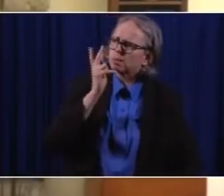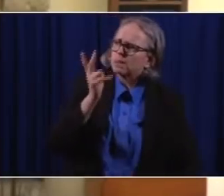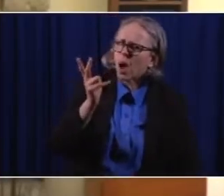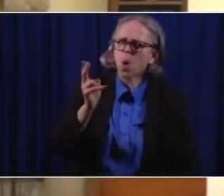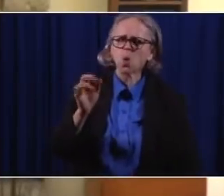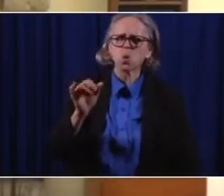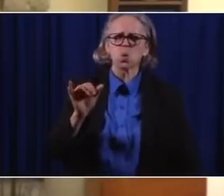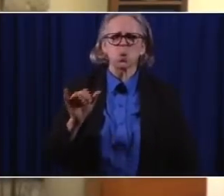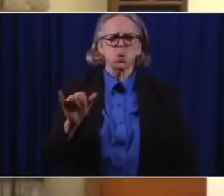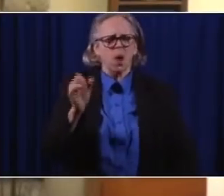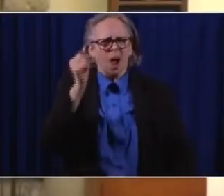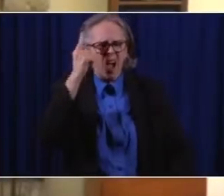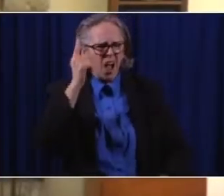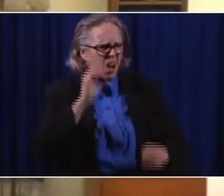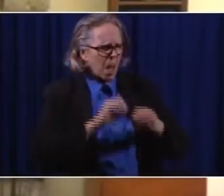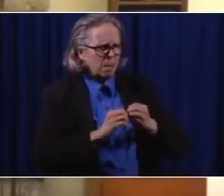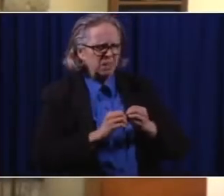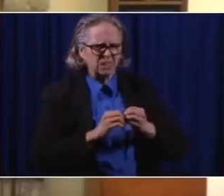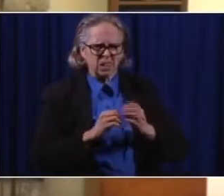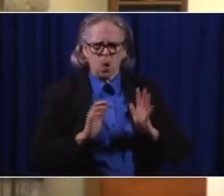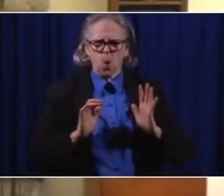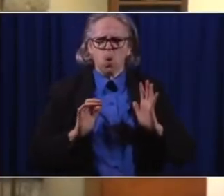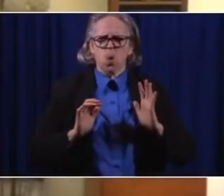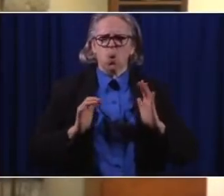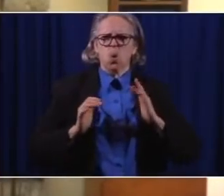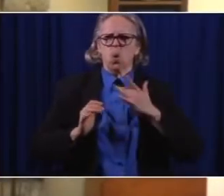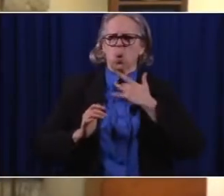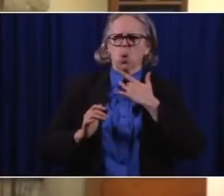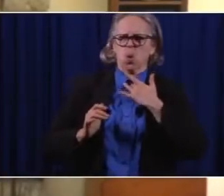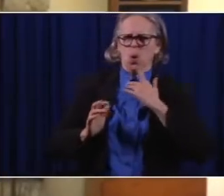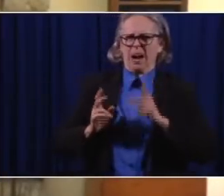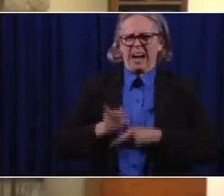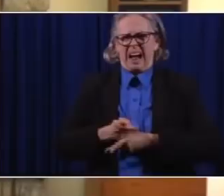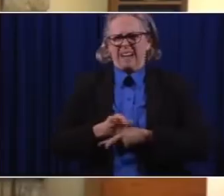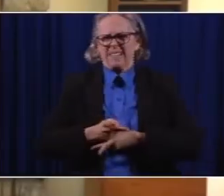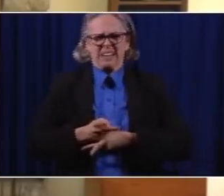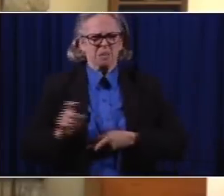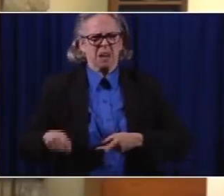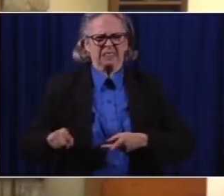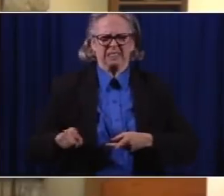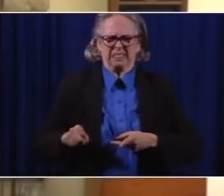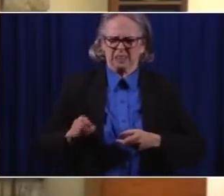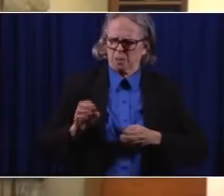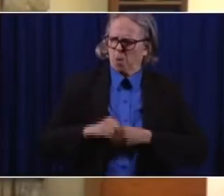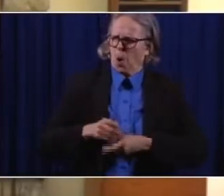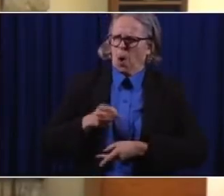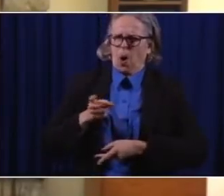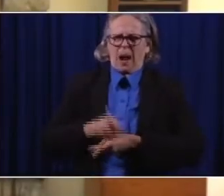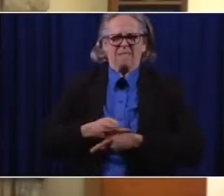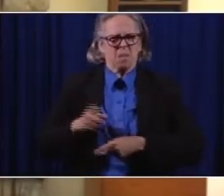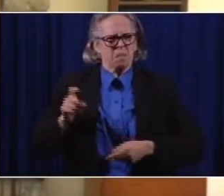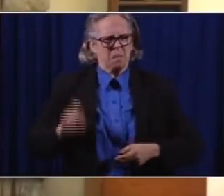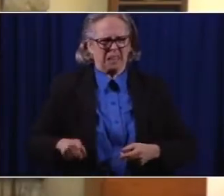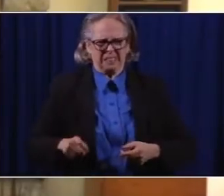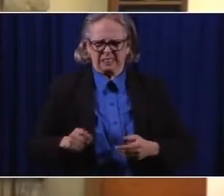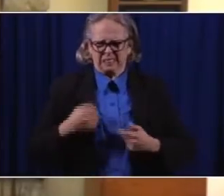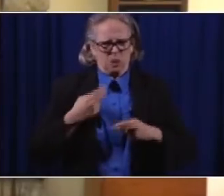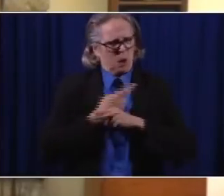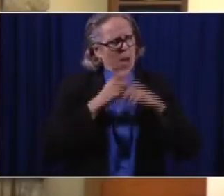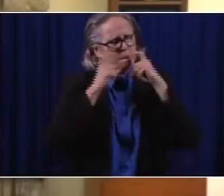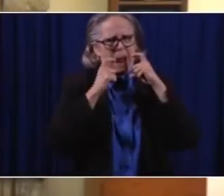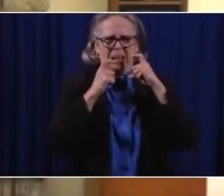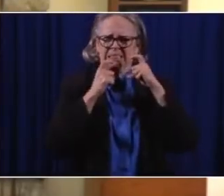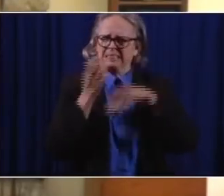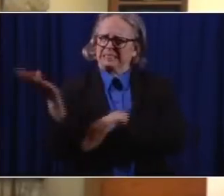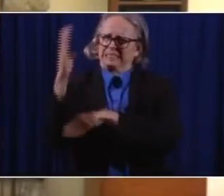we all will be more careful. We'll all wear masks more. And if we do, I think the evidence shows we can slow